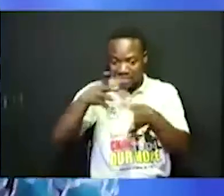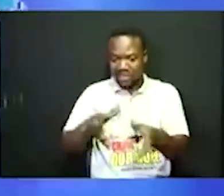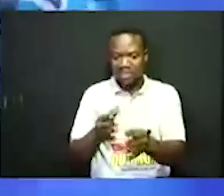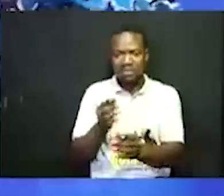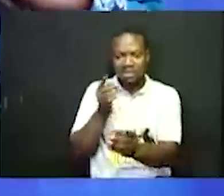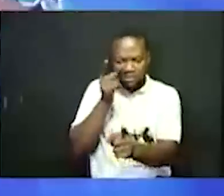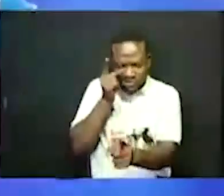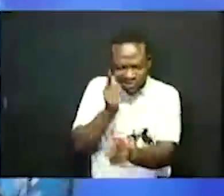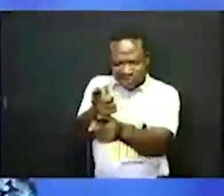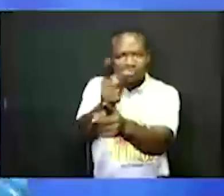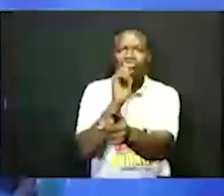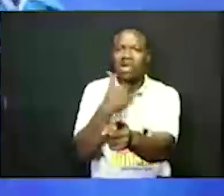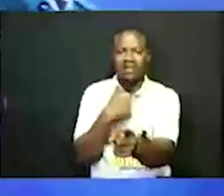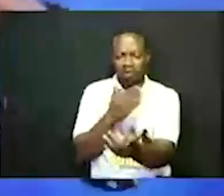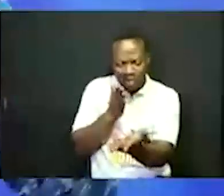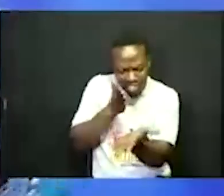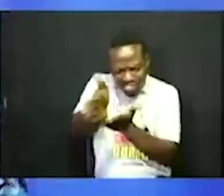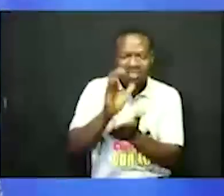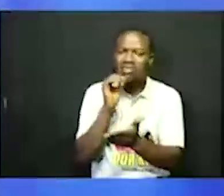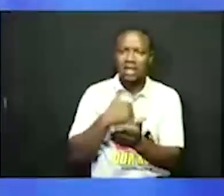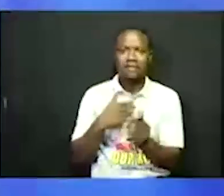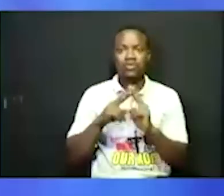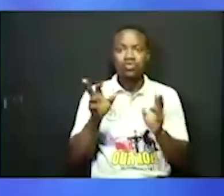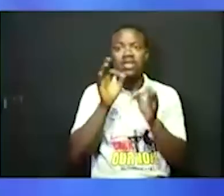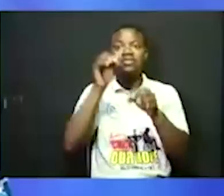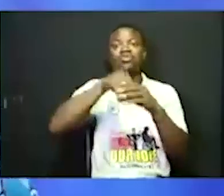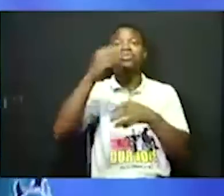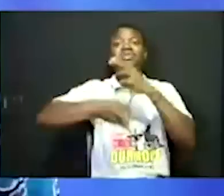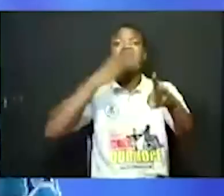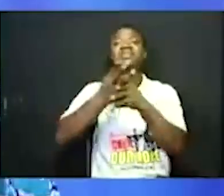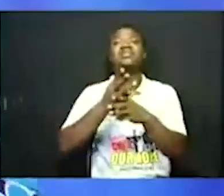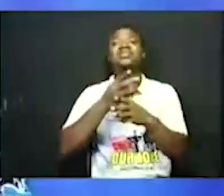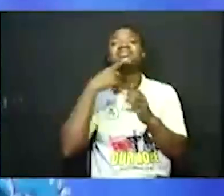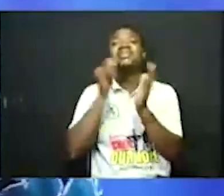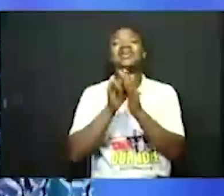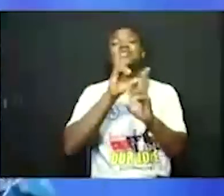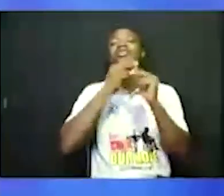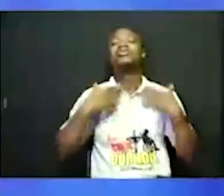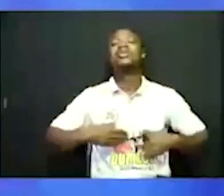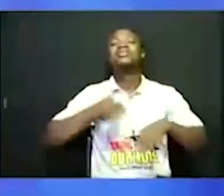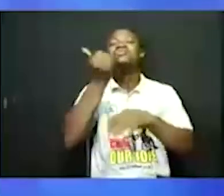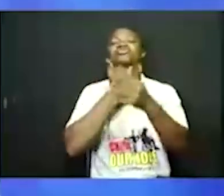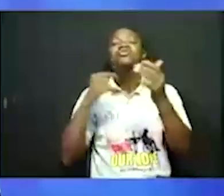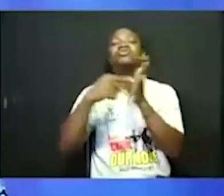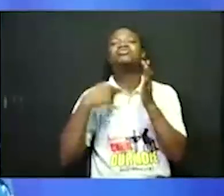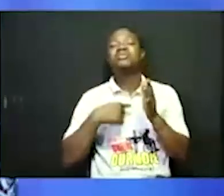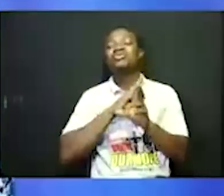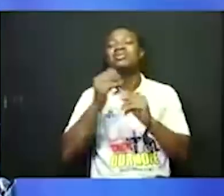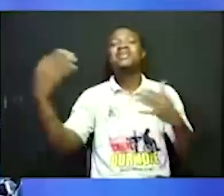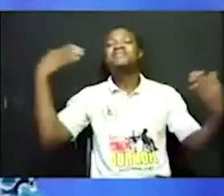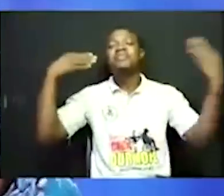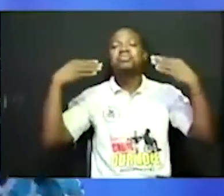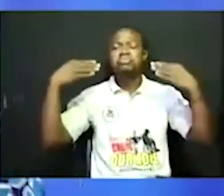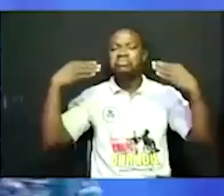So if you are living in the midst of this world, fallen world, don't say that no one will offend you, nothing will offend me. The things will